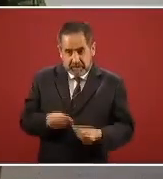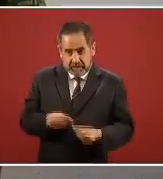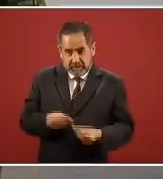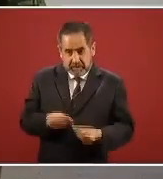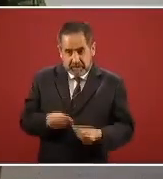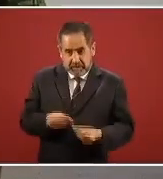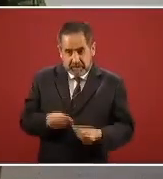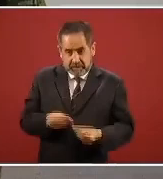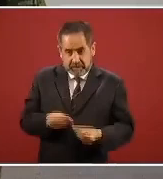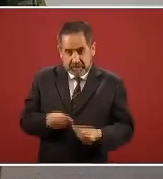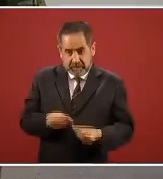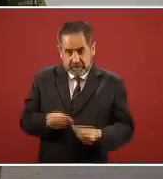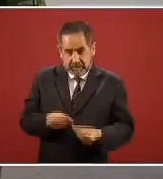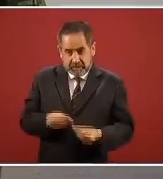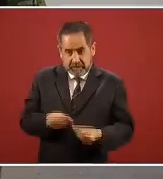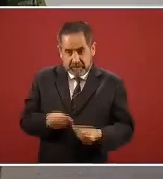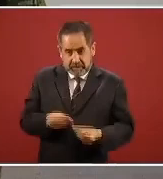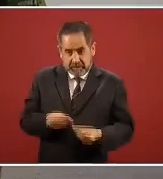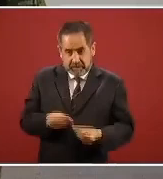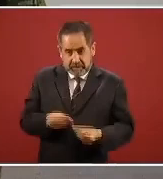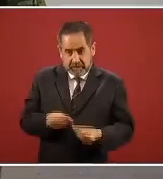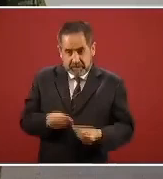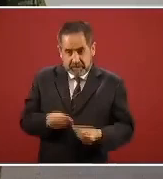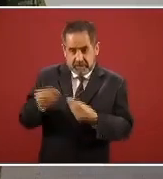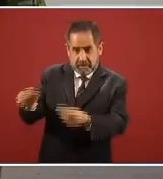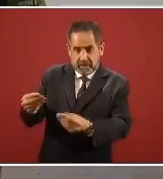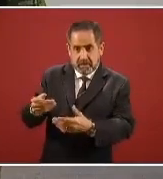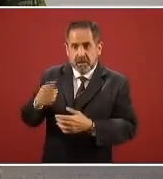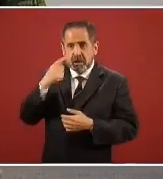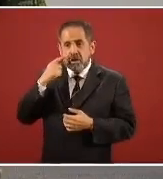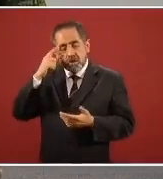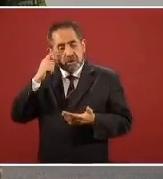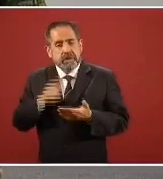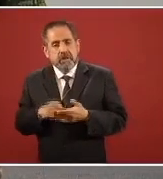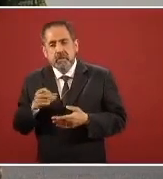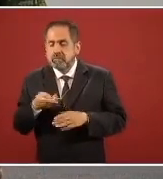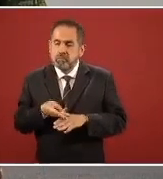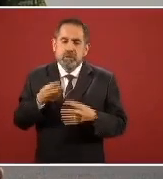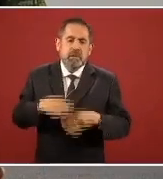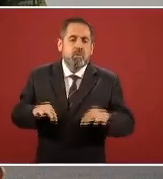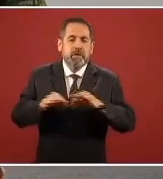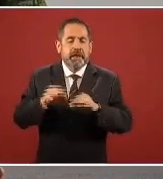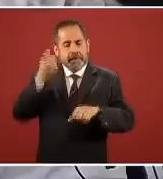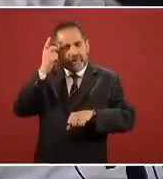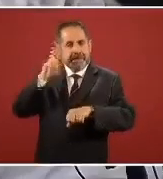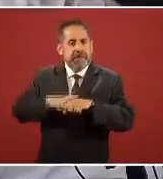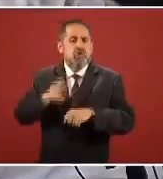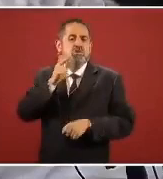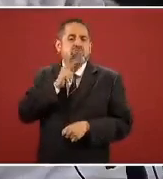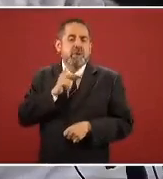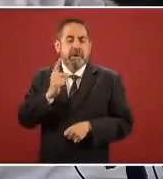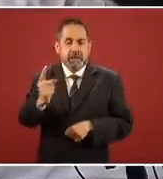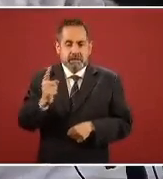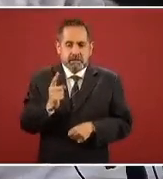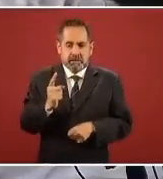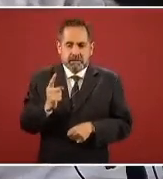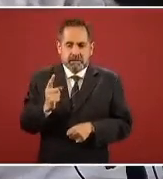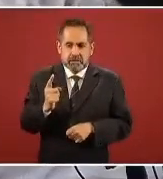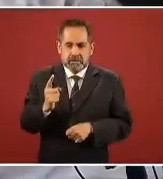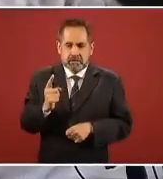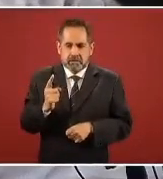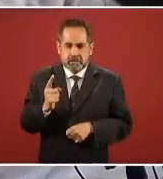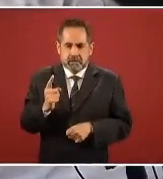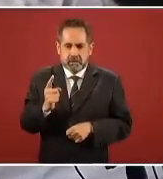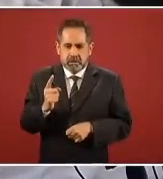we have documented all of this for you to dispose of. Y yo creo que es bien importante que el director de Pemex se